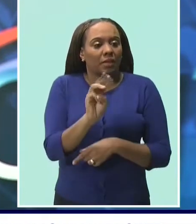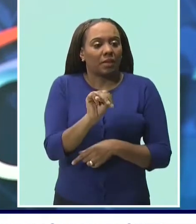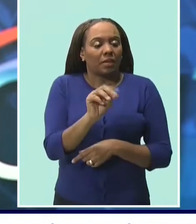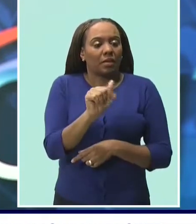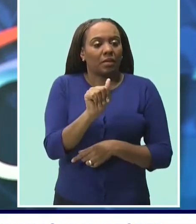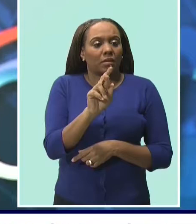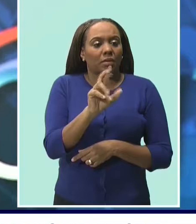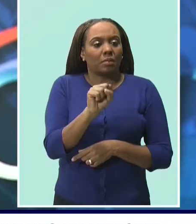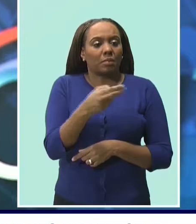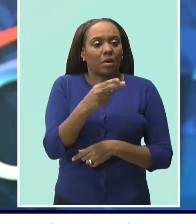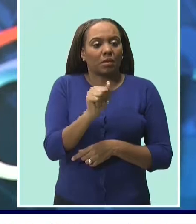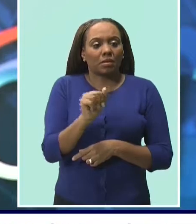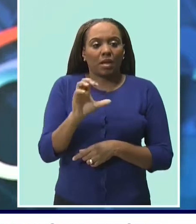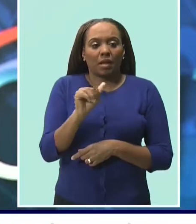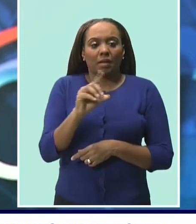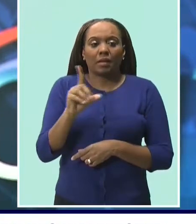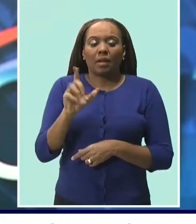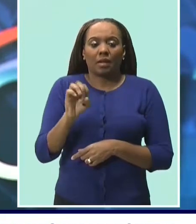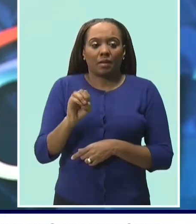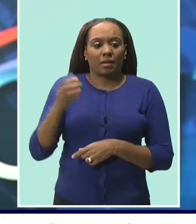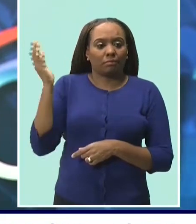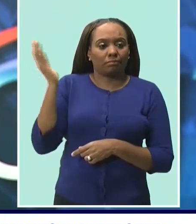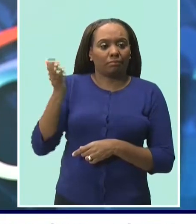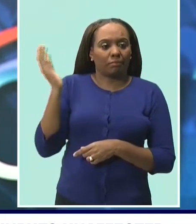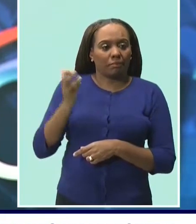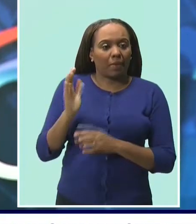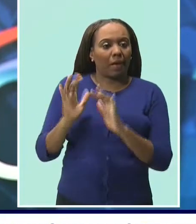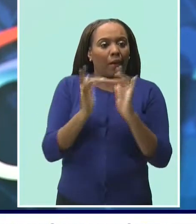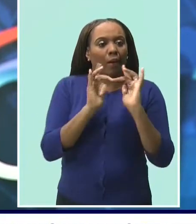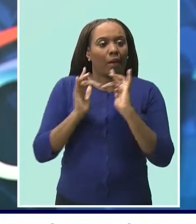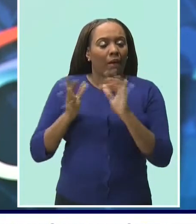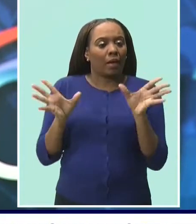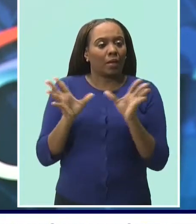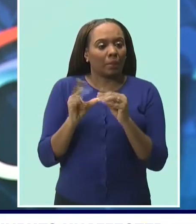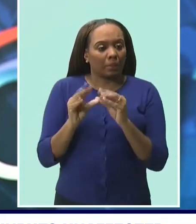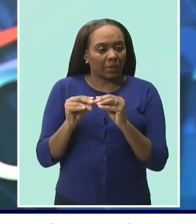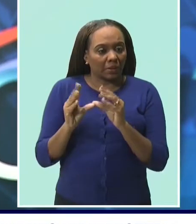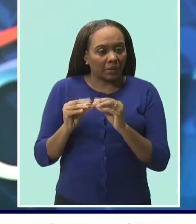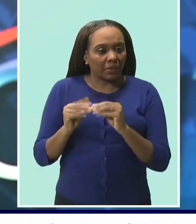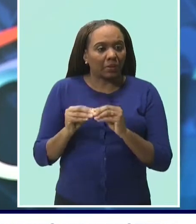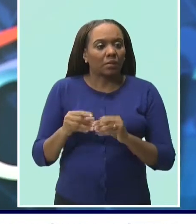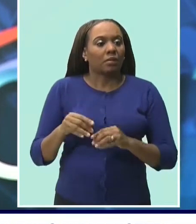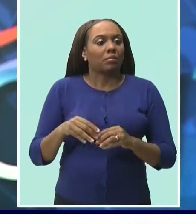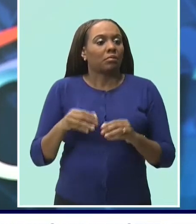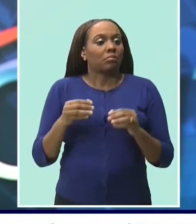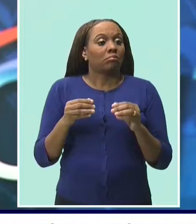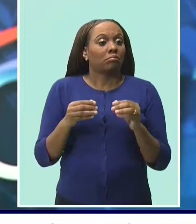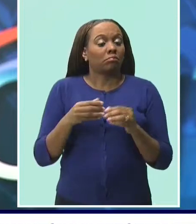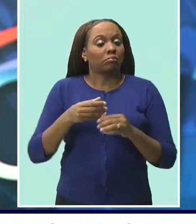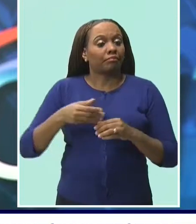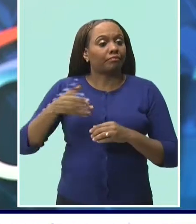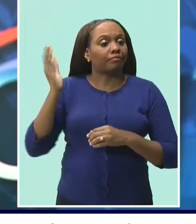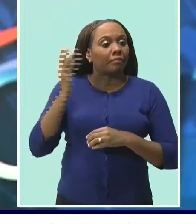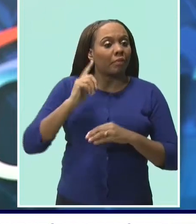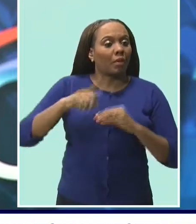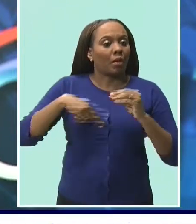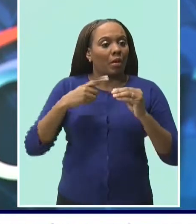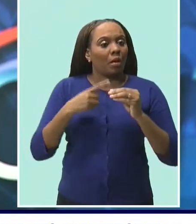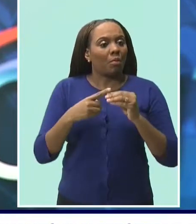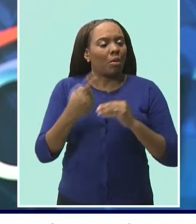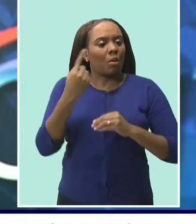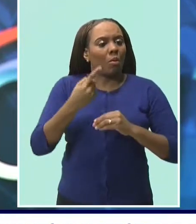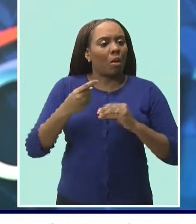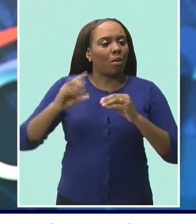was speaking during a webinar hosted by Grow Local Caribbean, a platform which provides regional businesses with resources needed